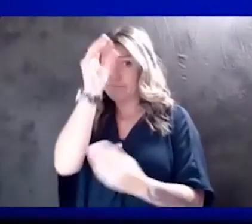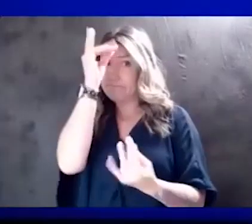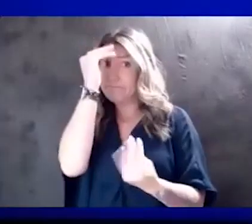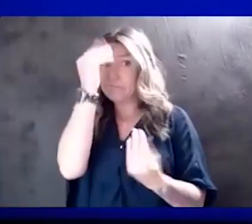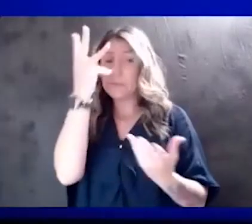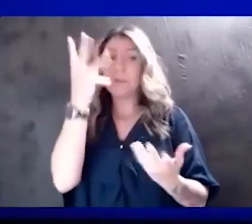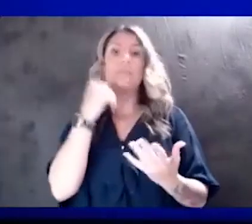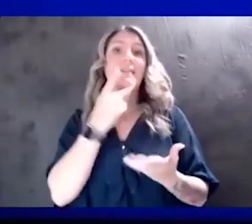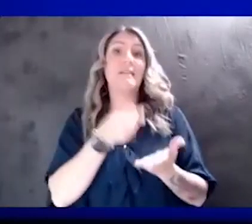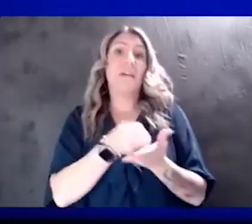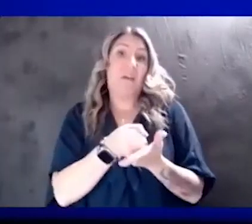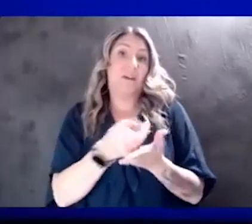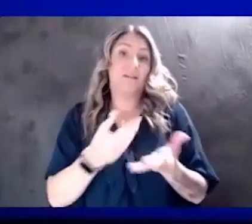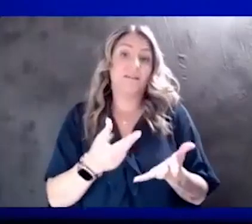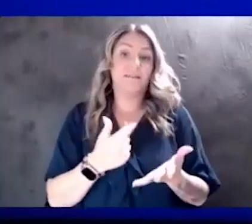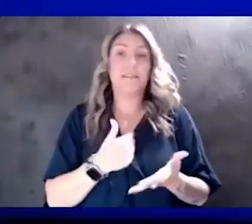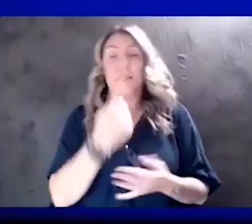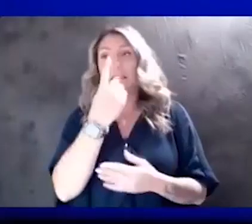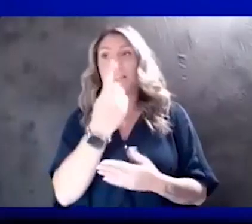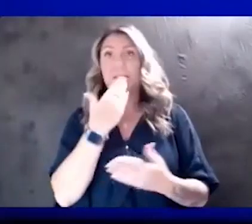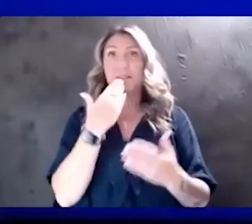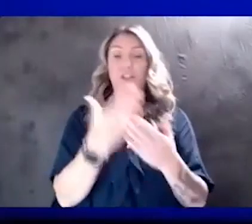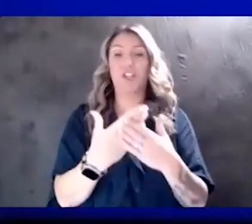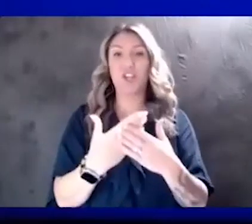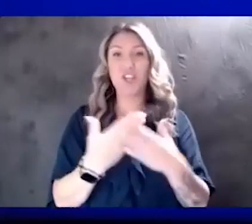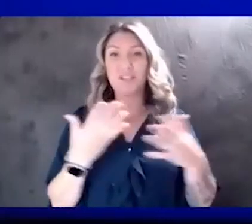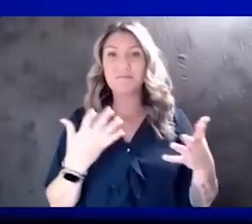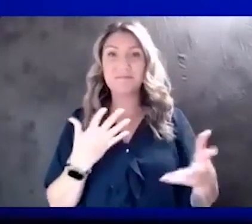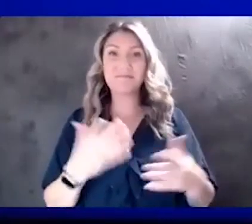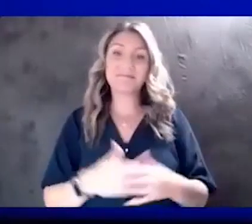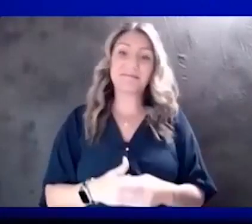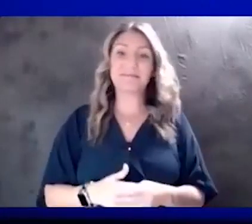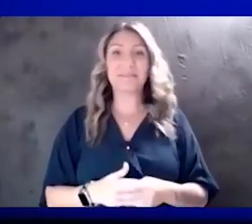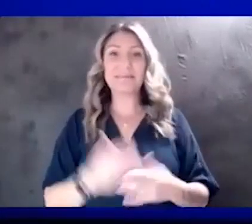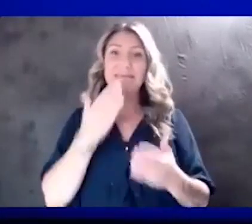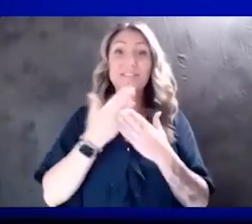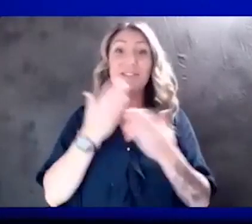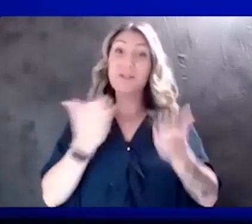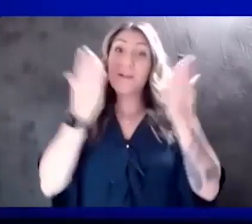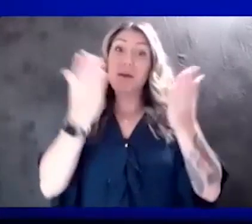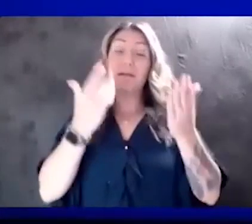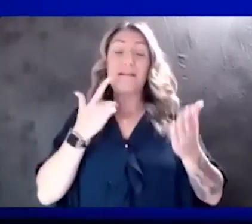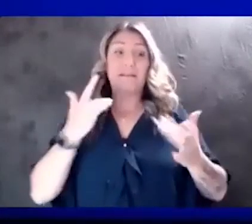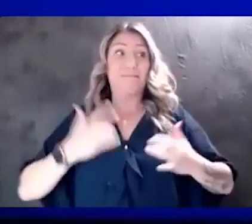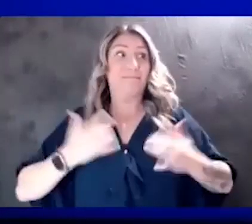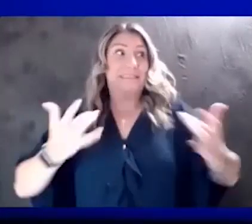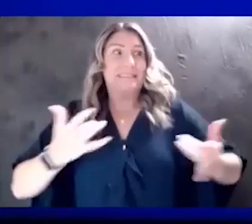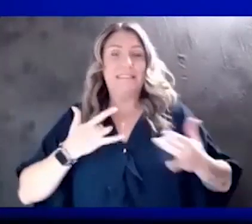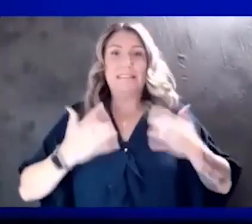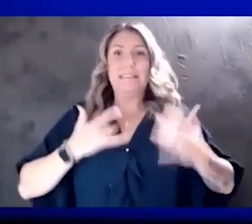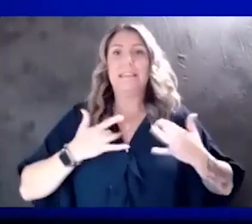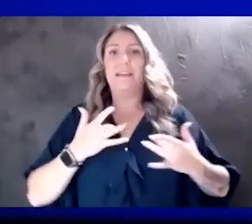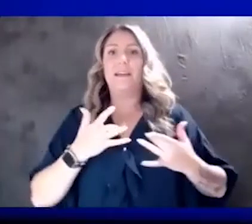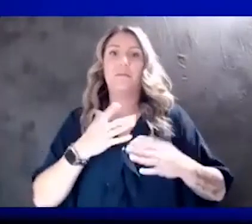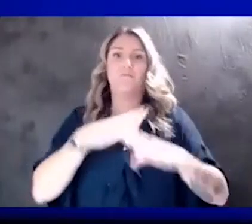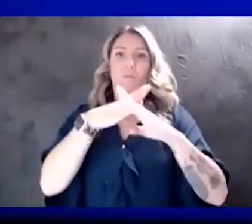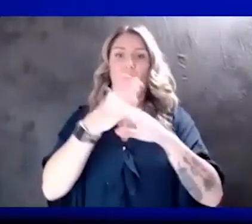I think it's a really good, good recommendation. I'm excited about it. I think it's going to help prevent COVID spread.